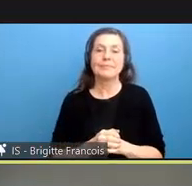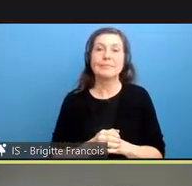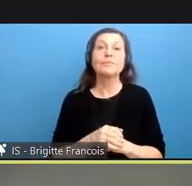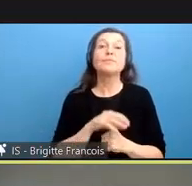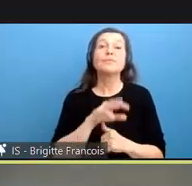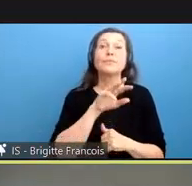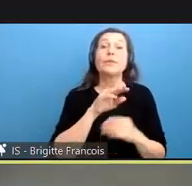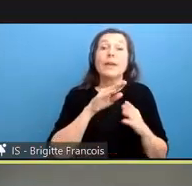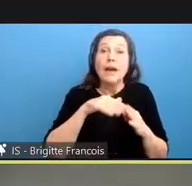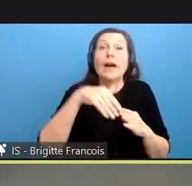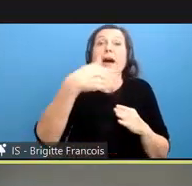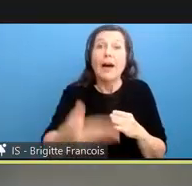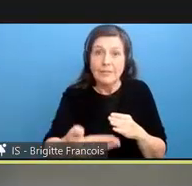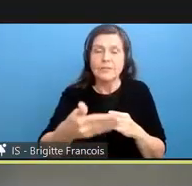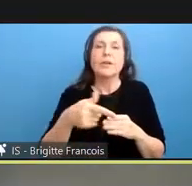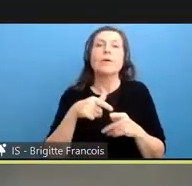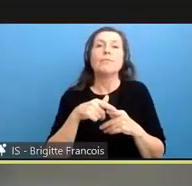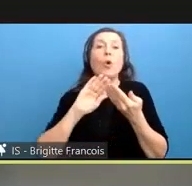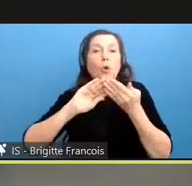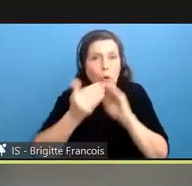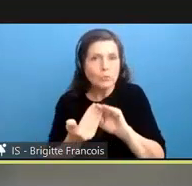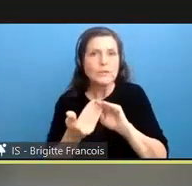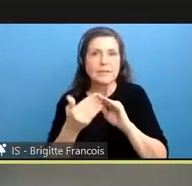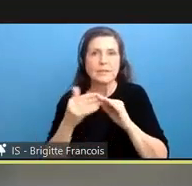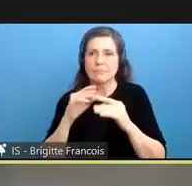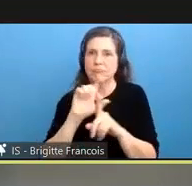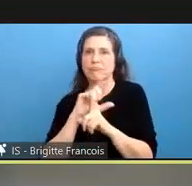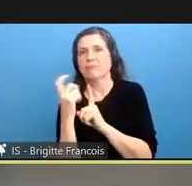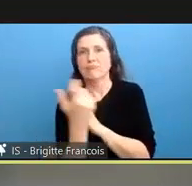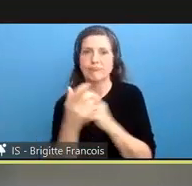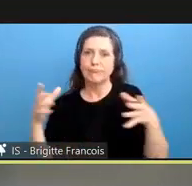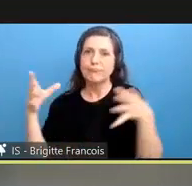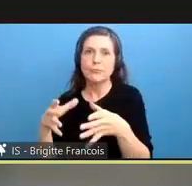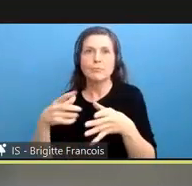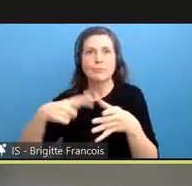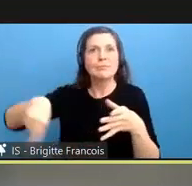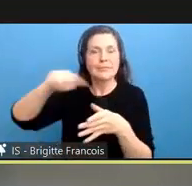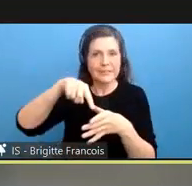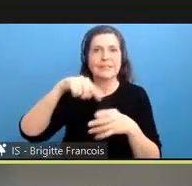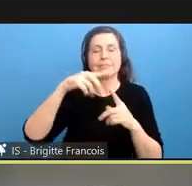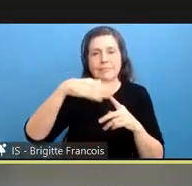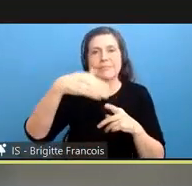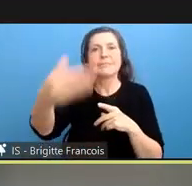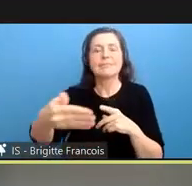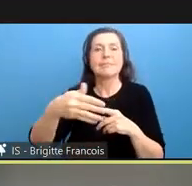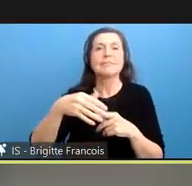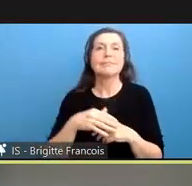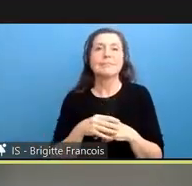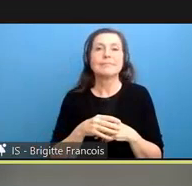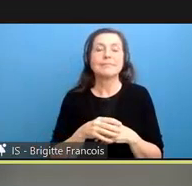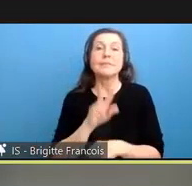webinar after that will be on communities as well, which of course is another big area that has been touched on, and that will be